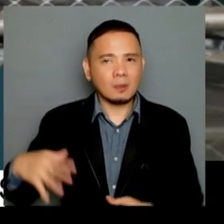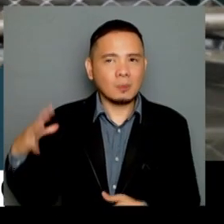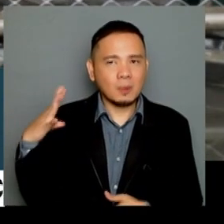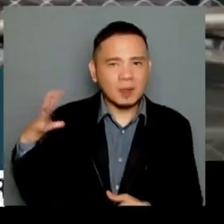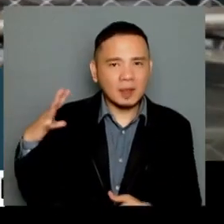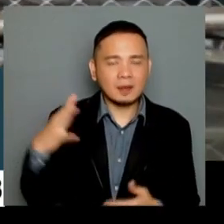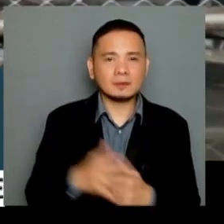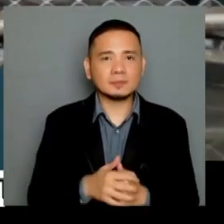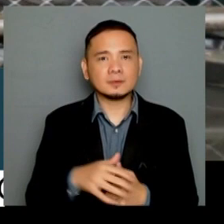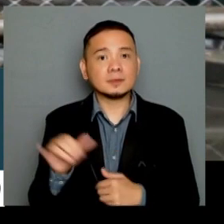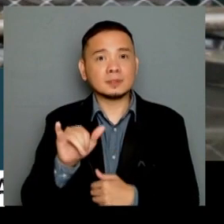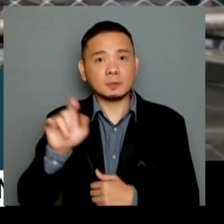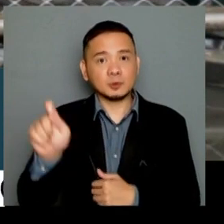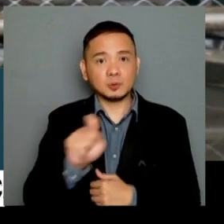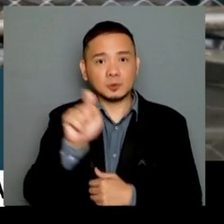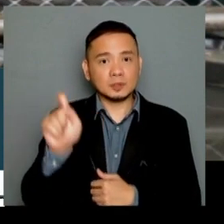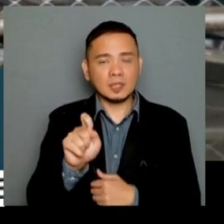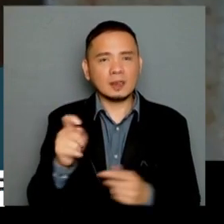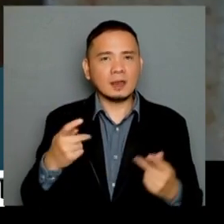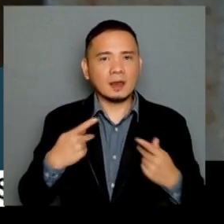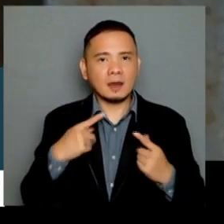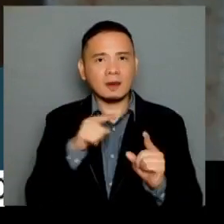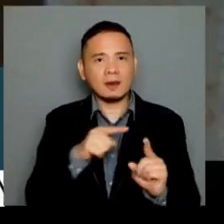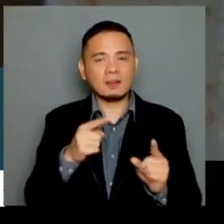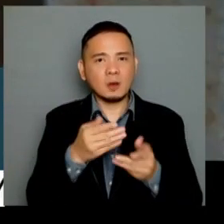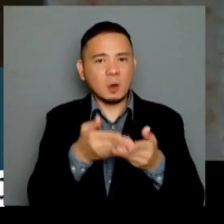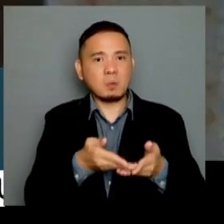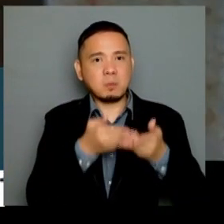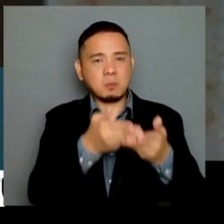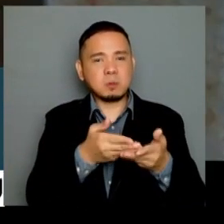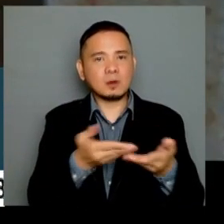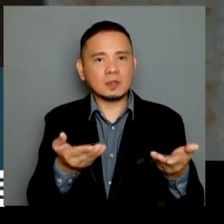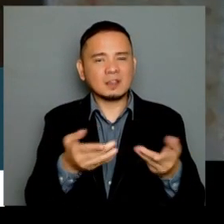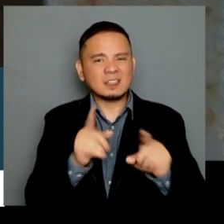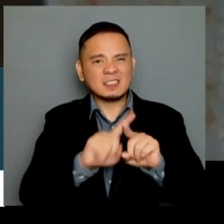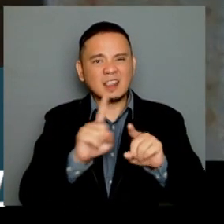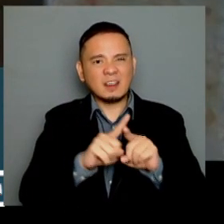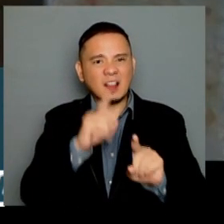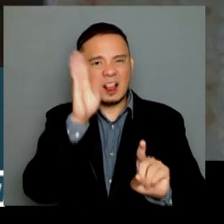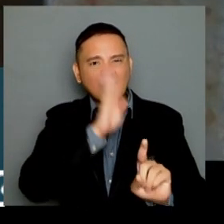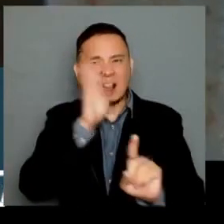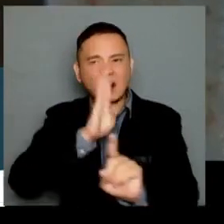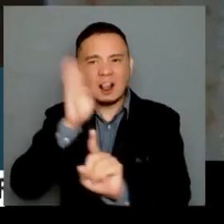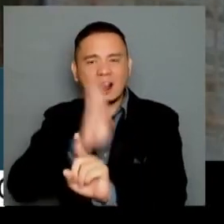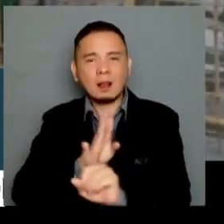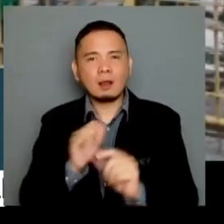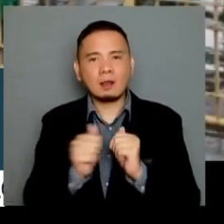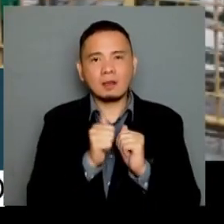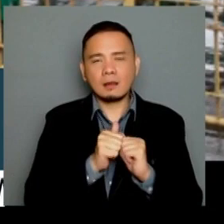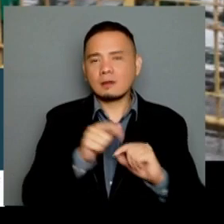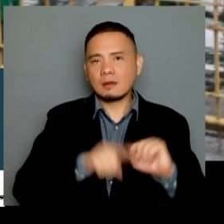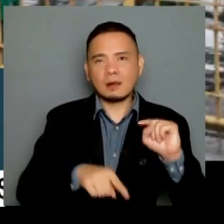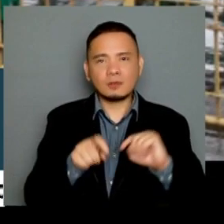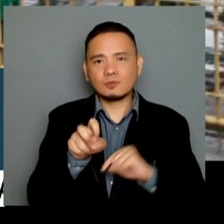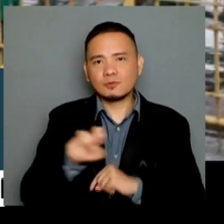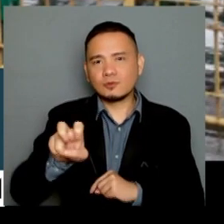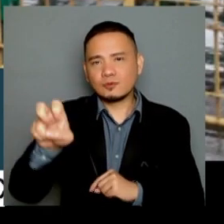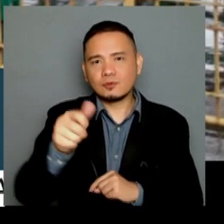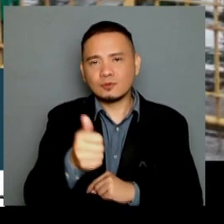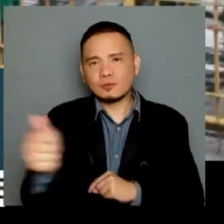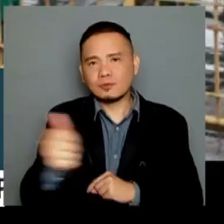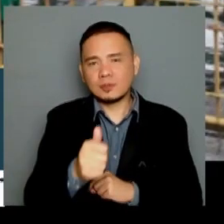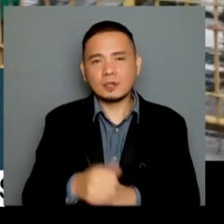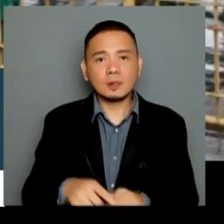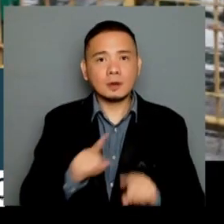and yesterday was the collapse of fast catch ship ramps at Batangas port, causing them to unable to travel. But last night, the fast